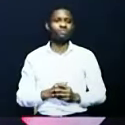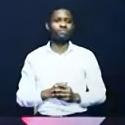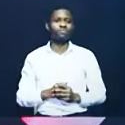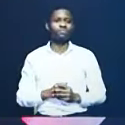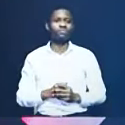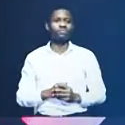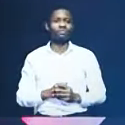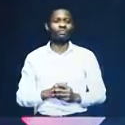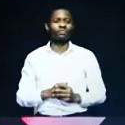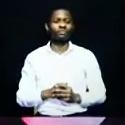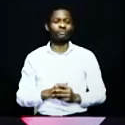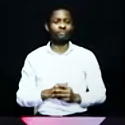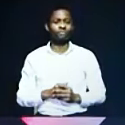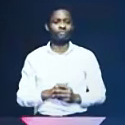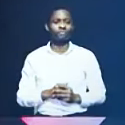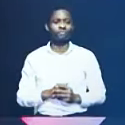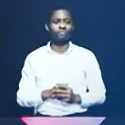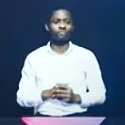Others are so